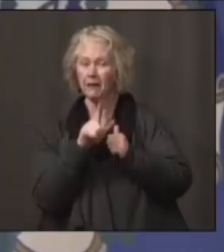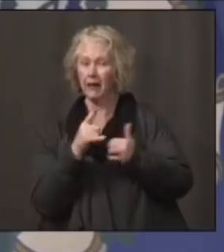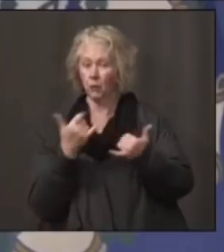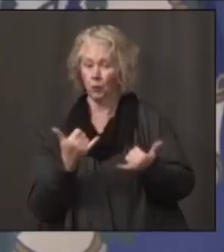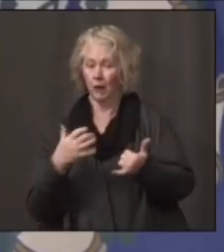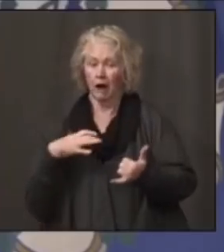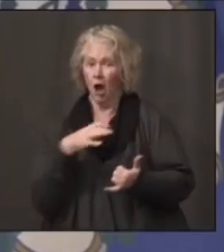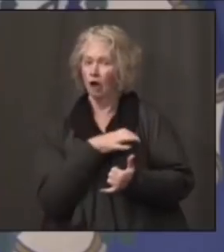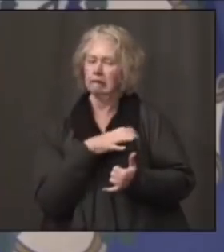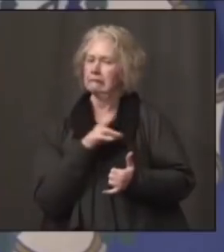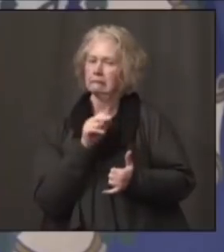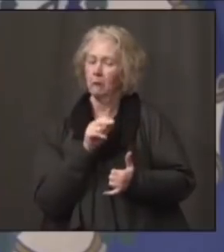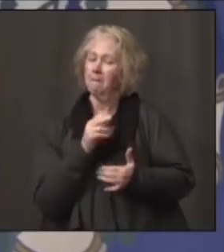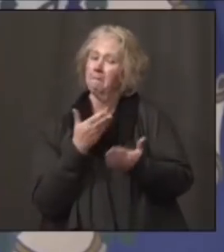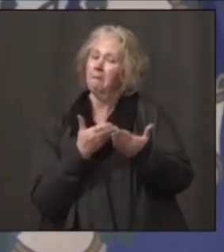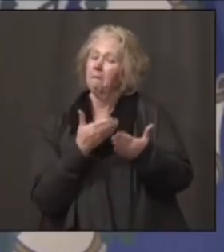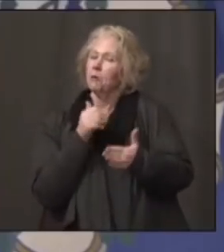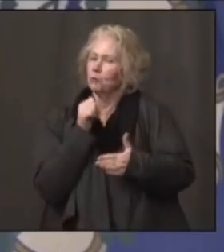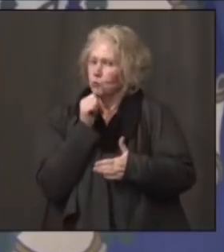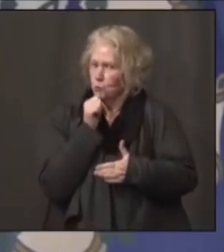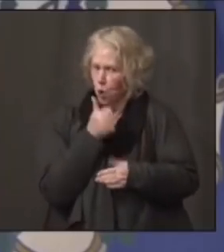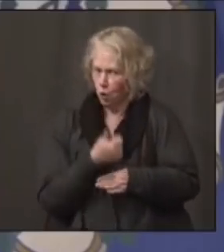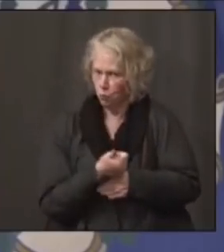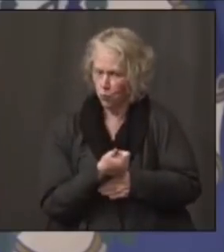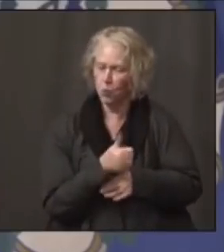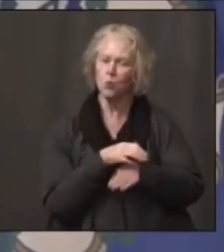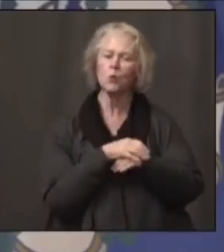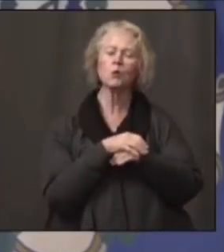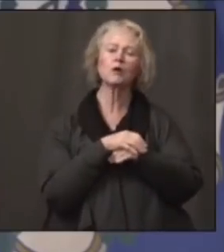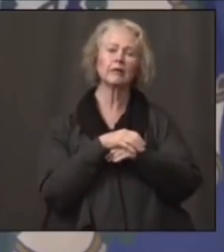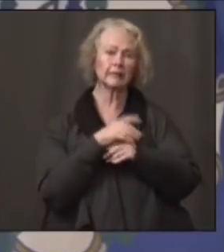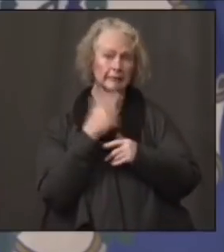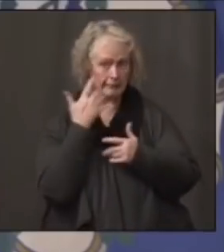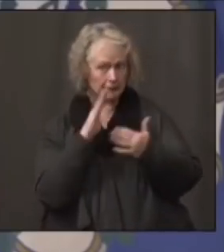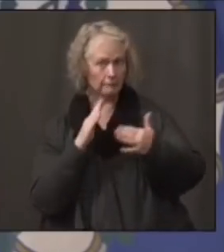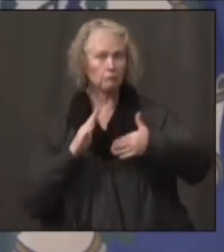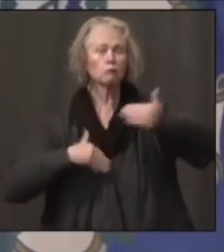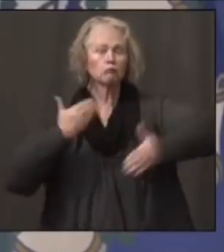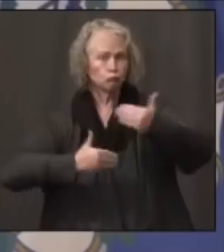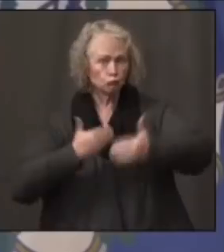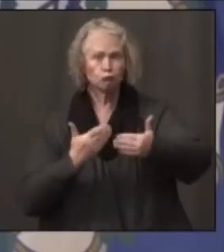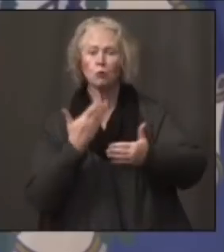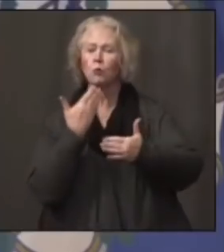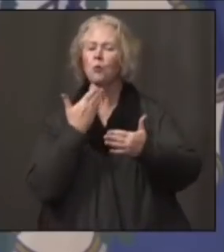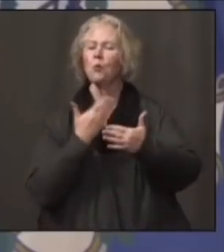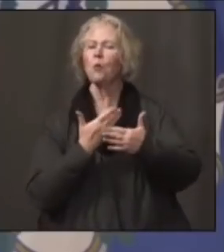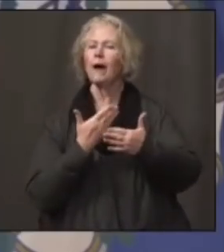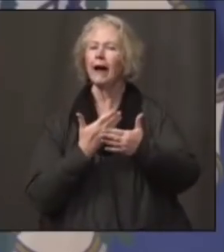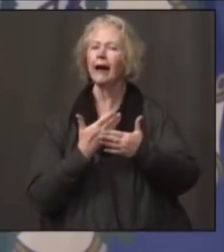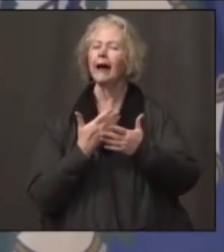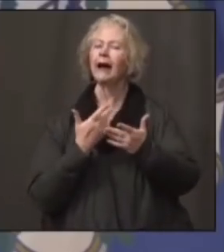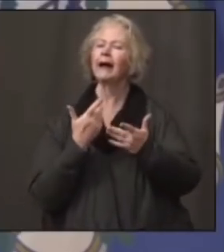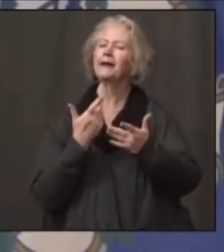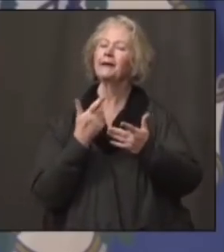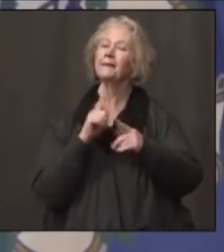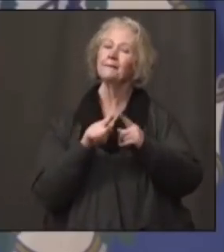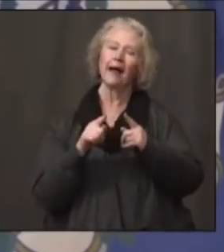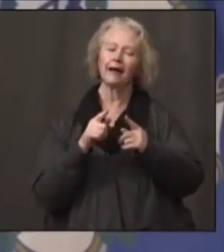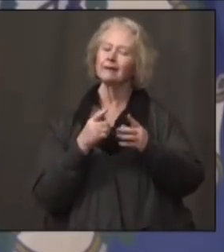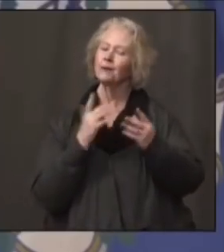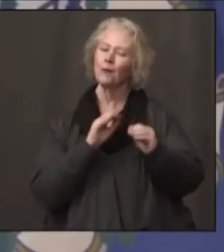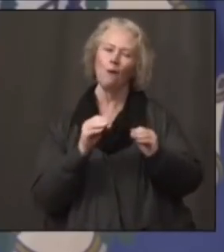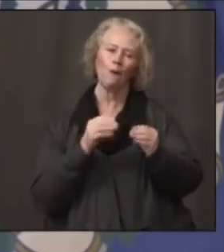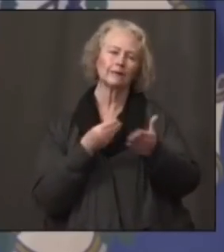as soon as tomorrow. It looks like they're going to make good progress on this, with the exception of state and local aid